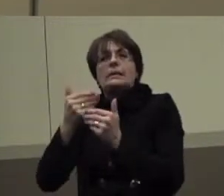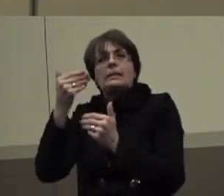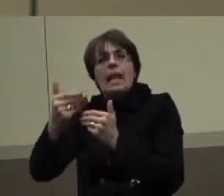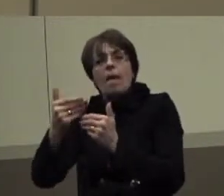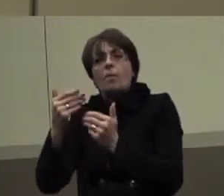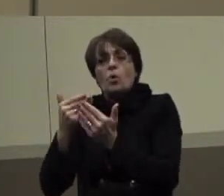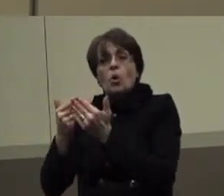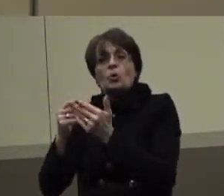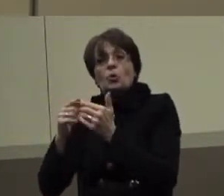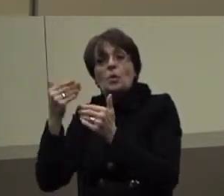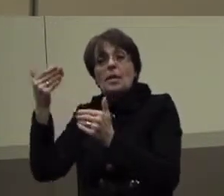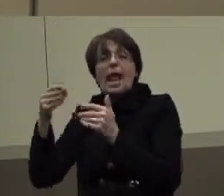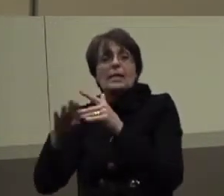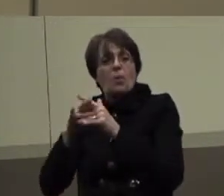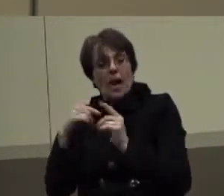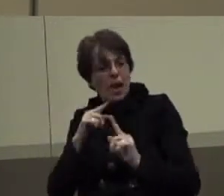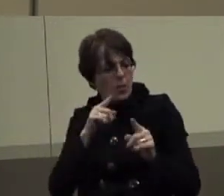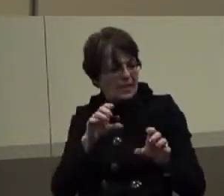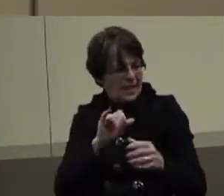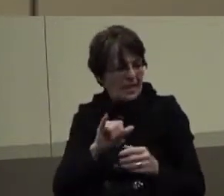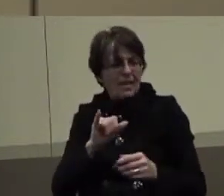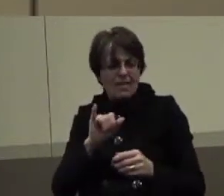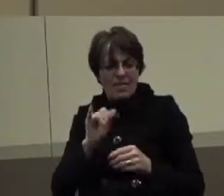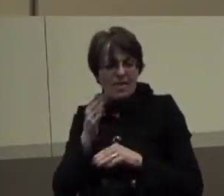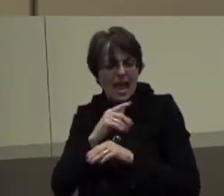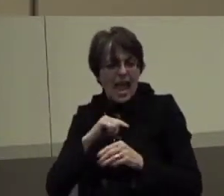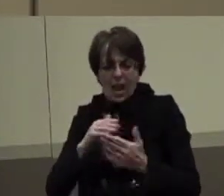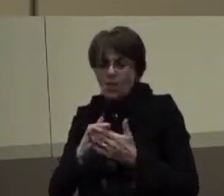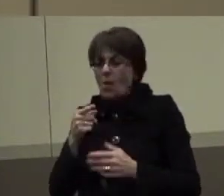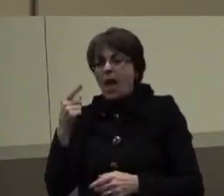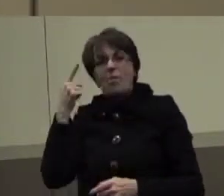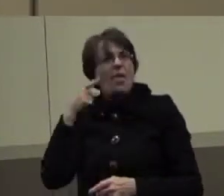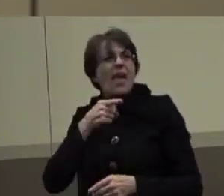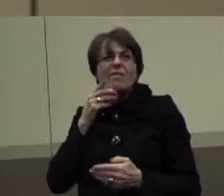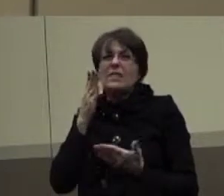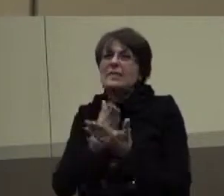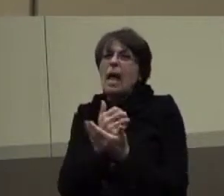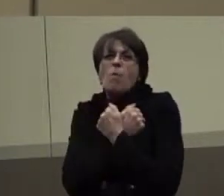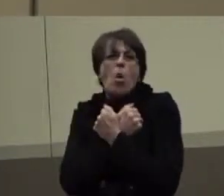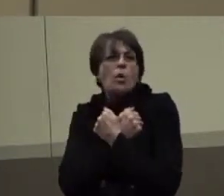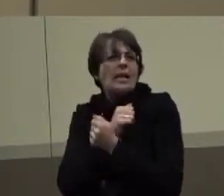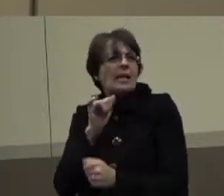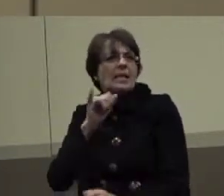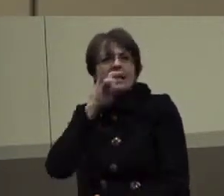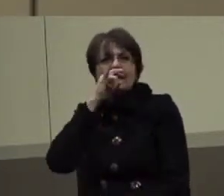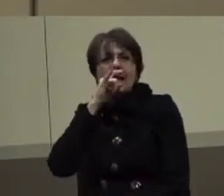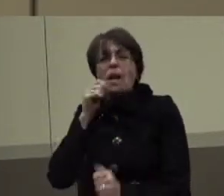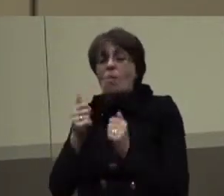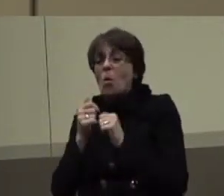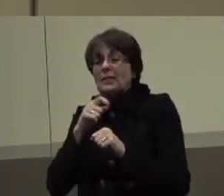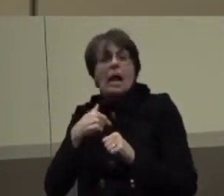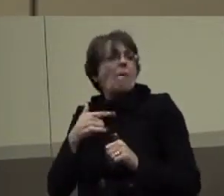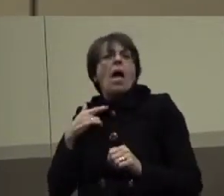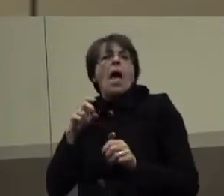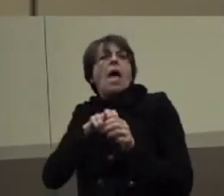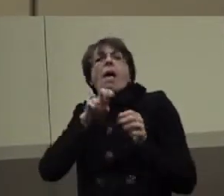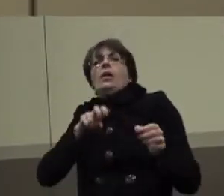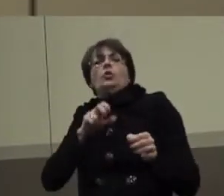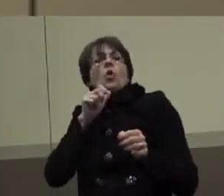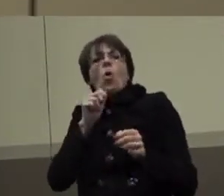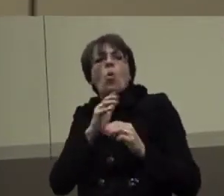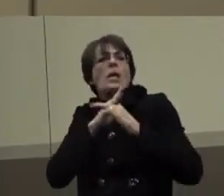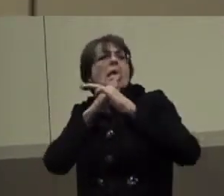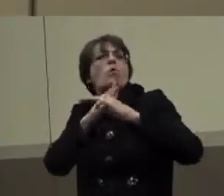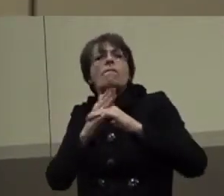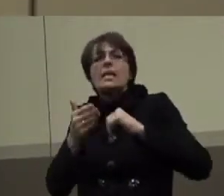out and did this the day I went there because I thought this kid has got to stop being held. Normally I don't intervene right away, but in my mind this